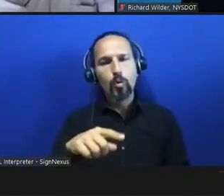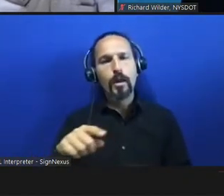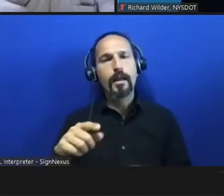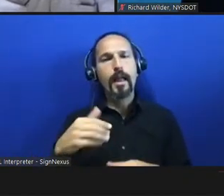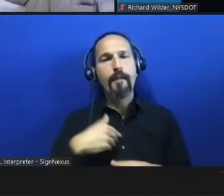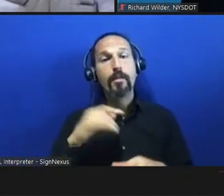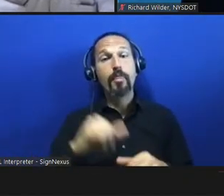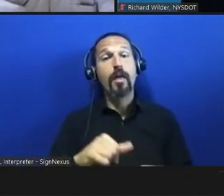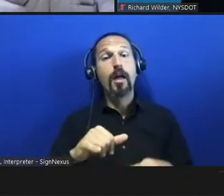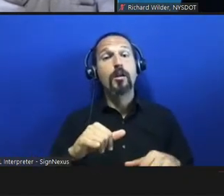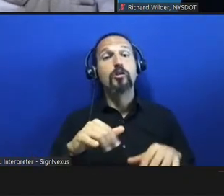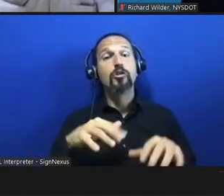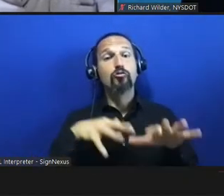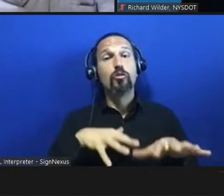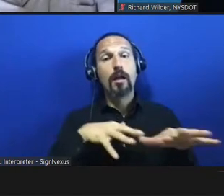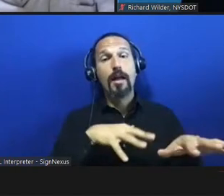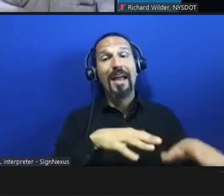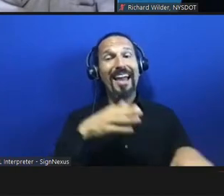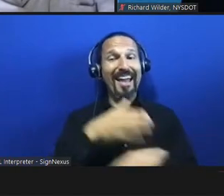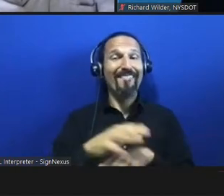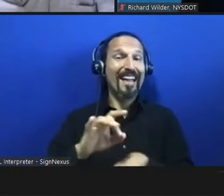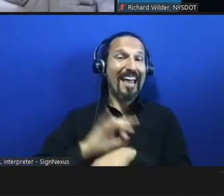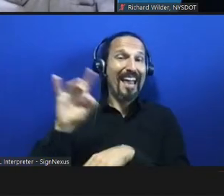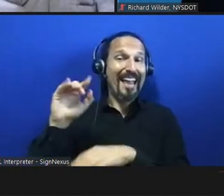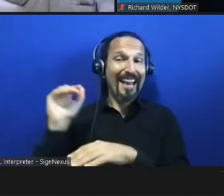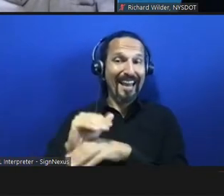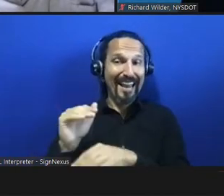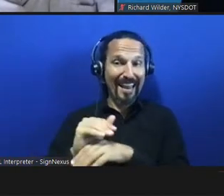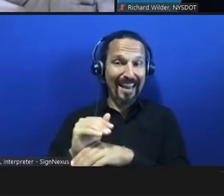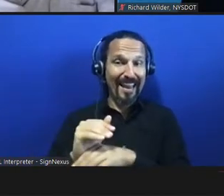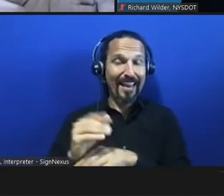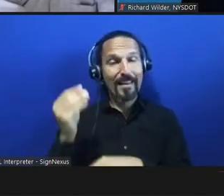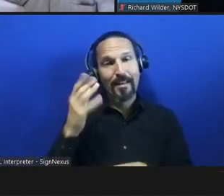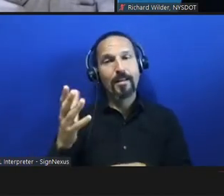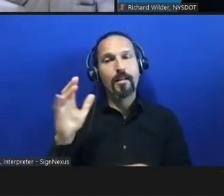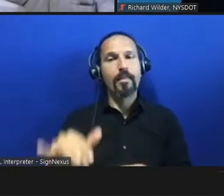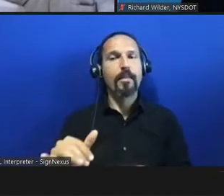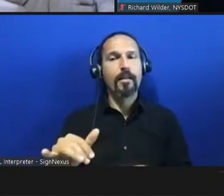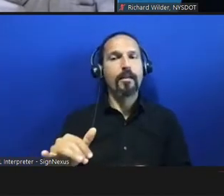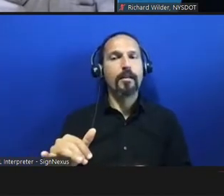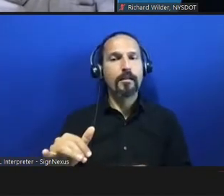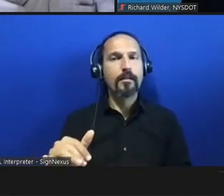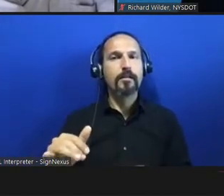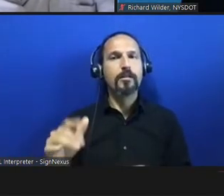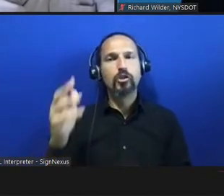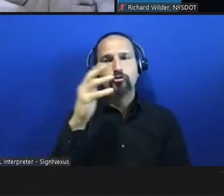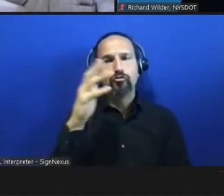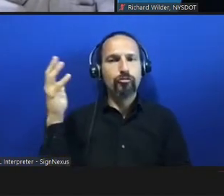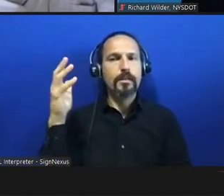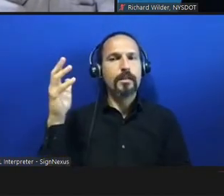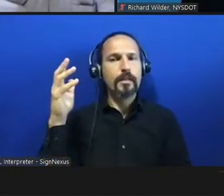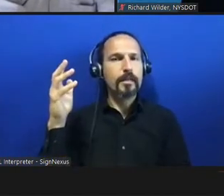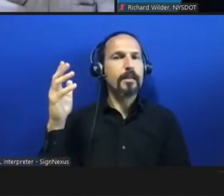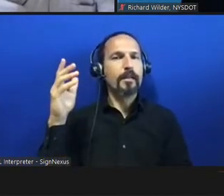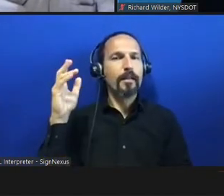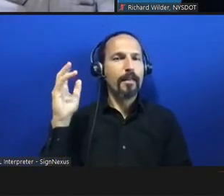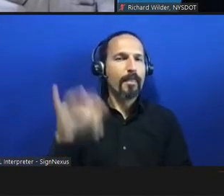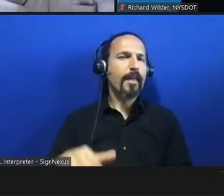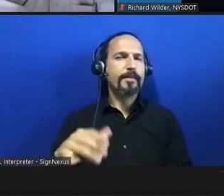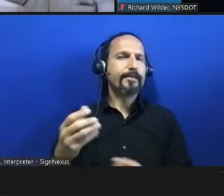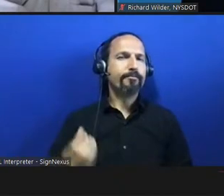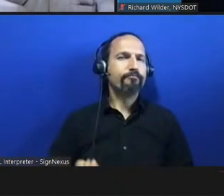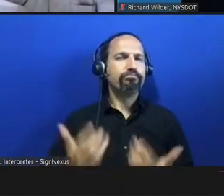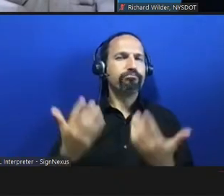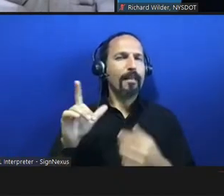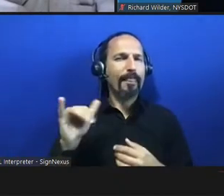congestion in Manhattan after 8 pm is when the tree is lit and I hope you all know what tree I'm talking about